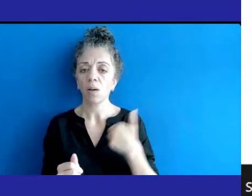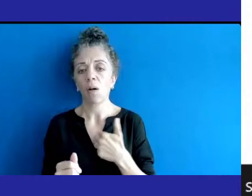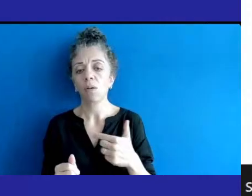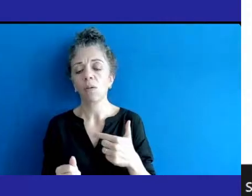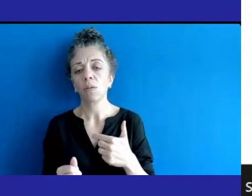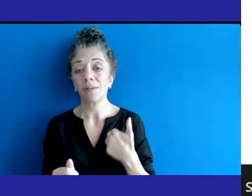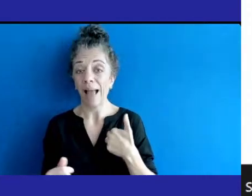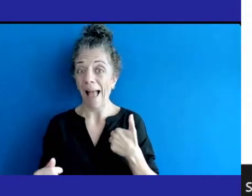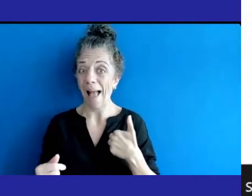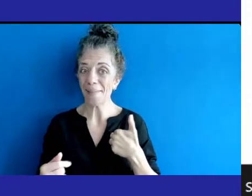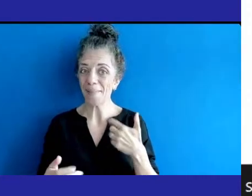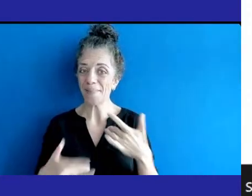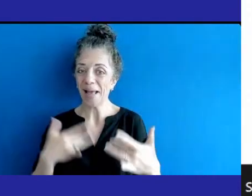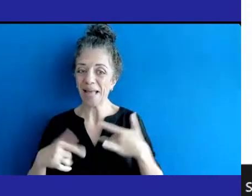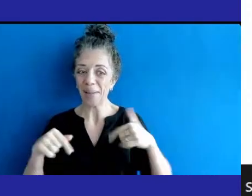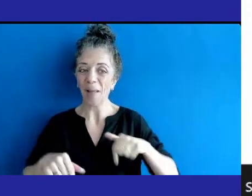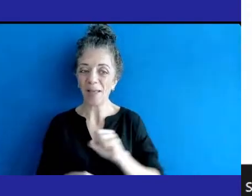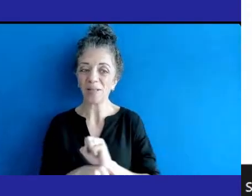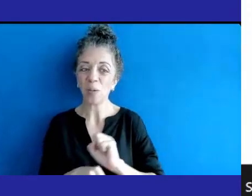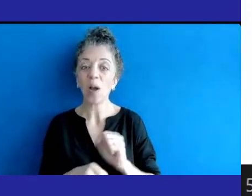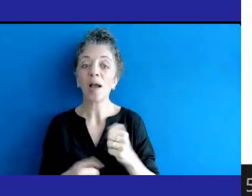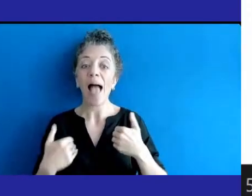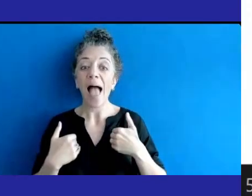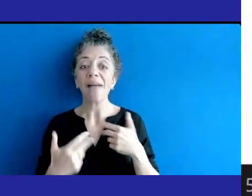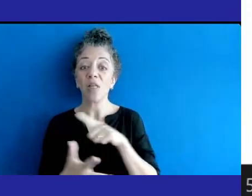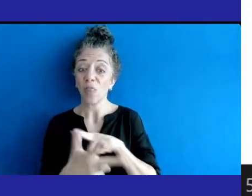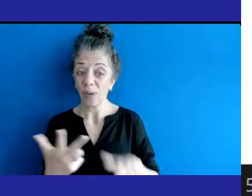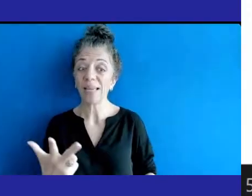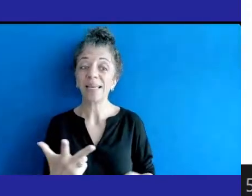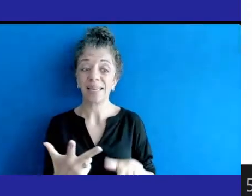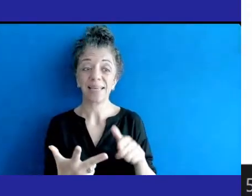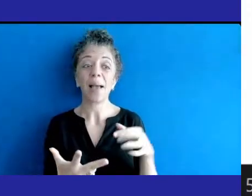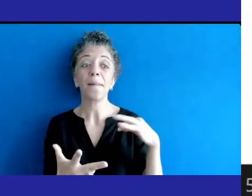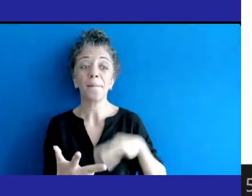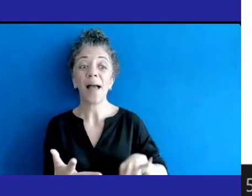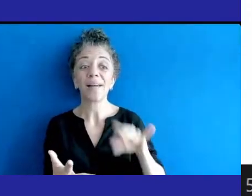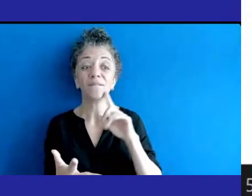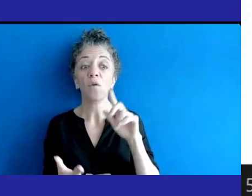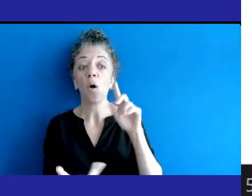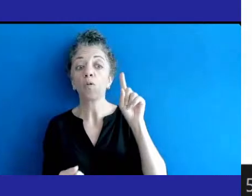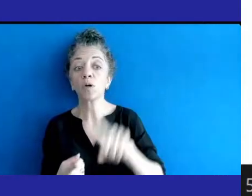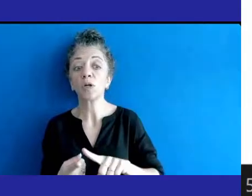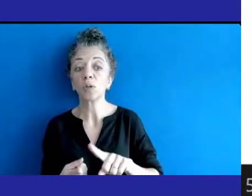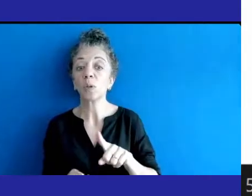it has three potential benefits of reducing length of stay,